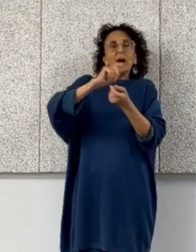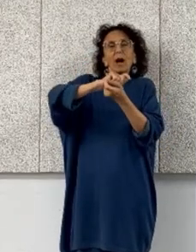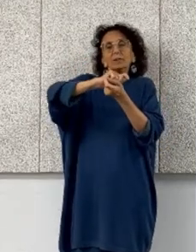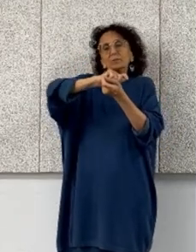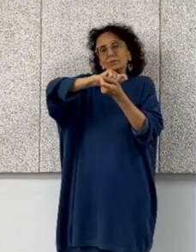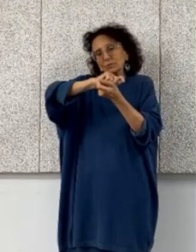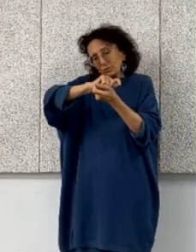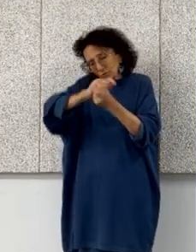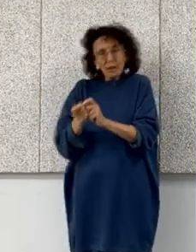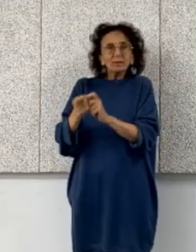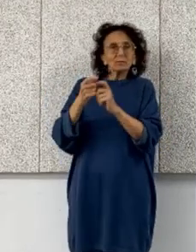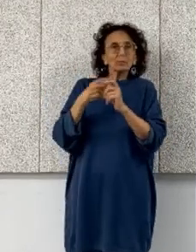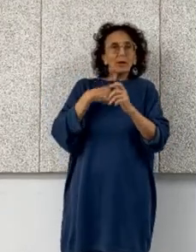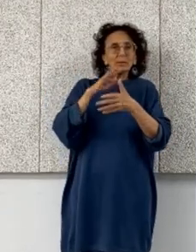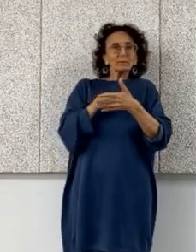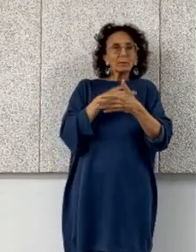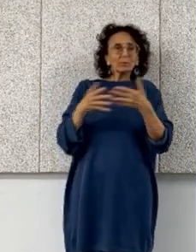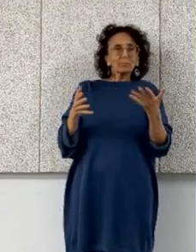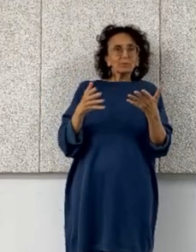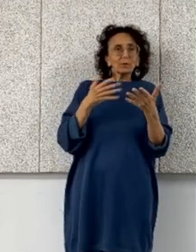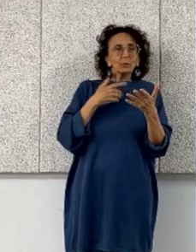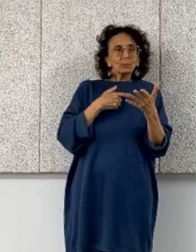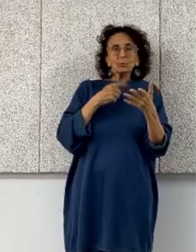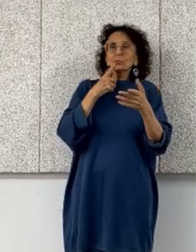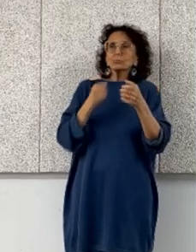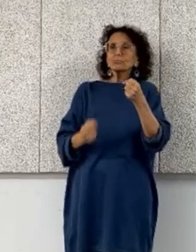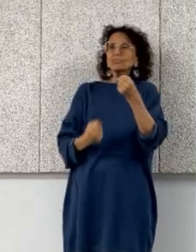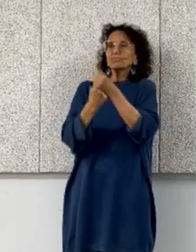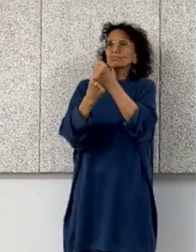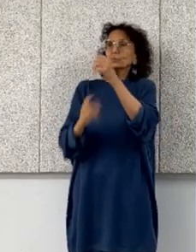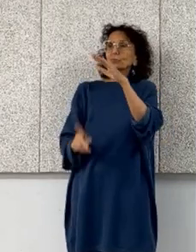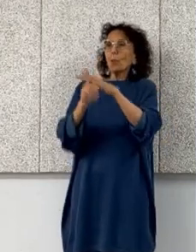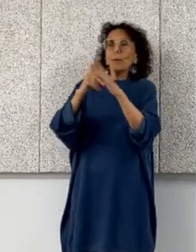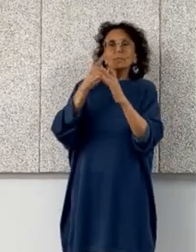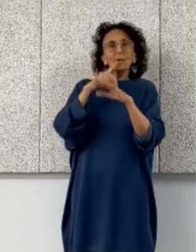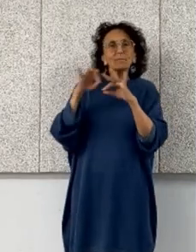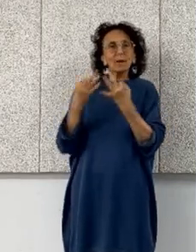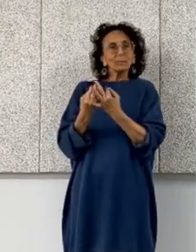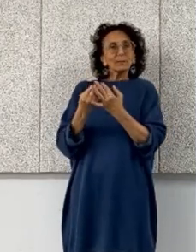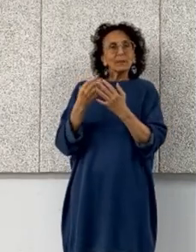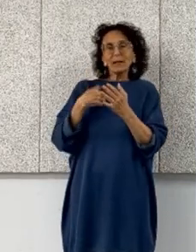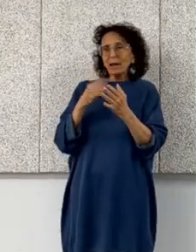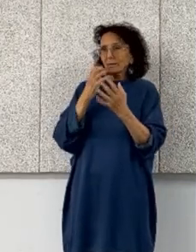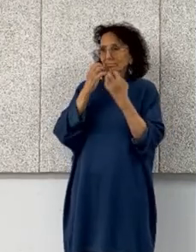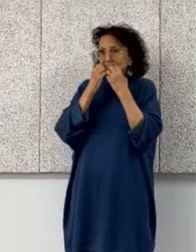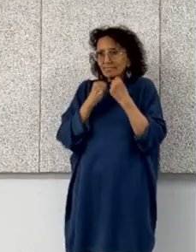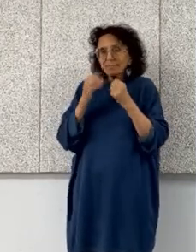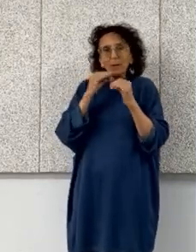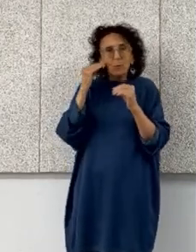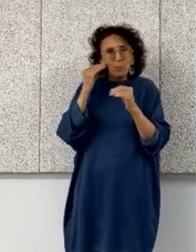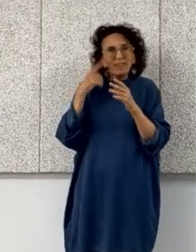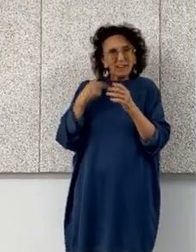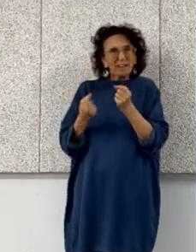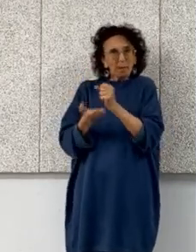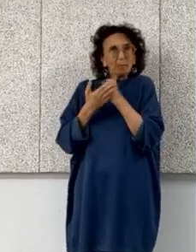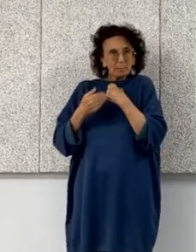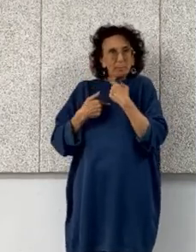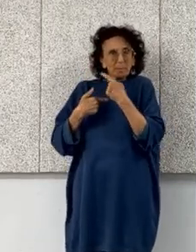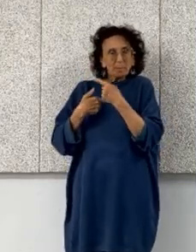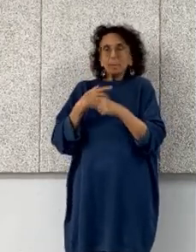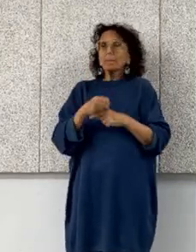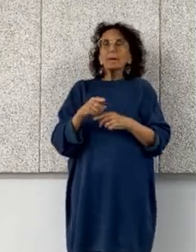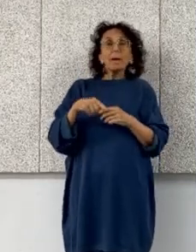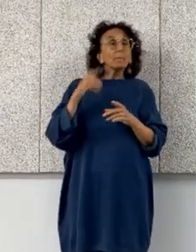more, and the home life was a good grounding way to do that. Mm. And then the last thing I'll say is